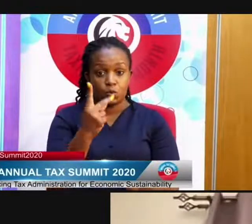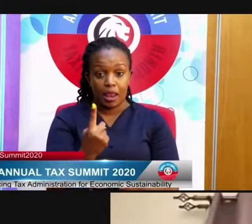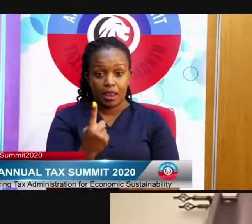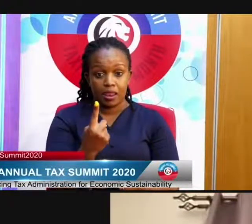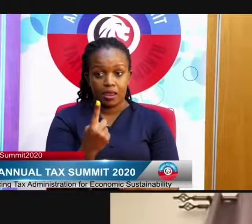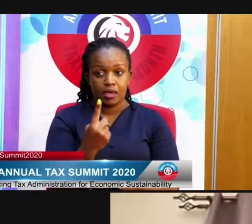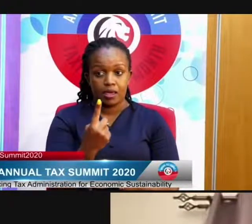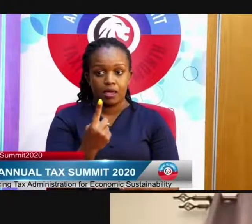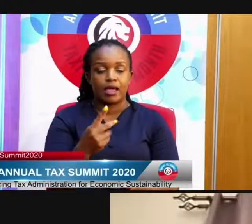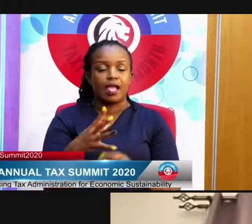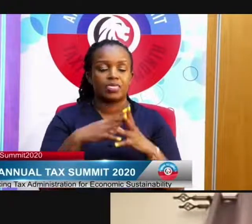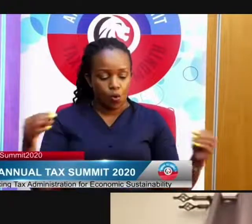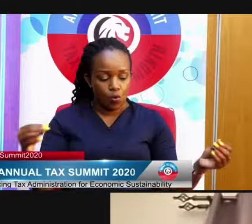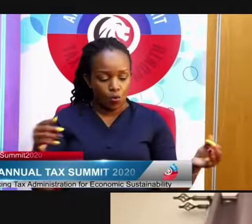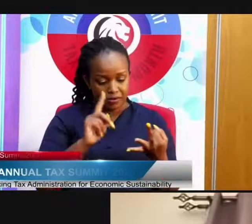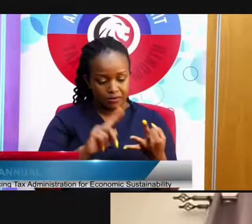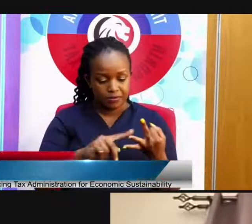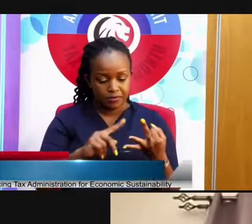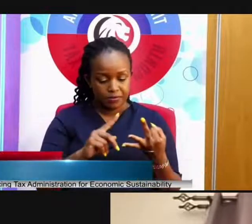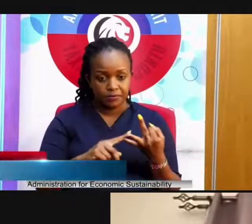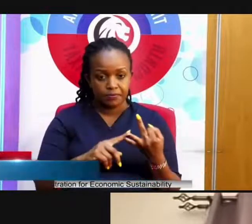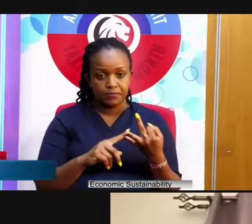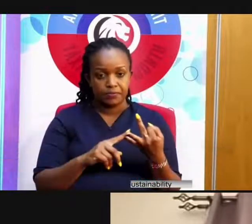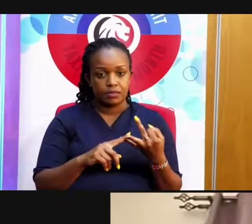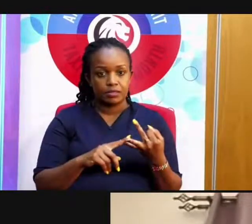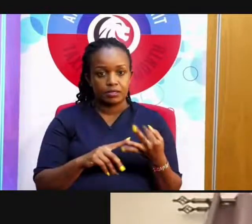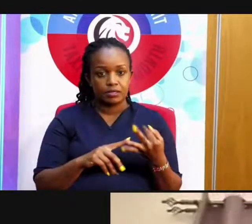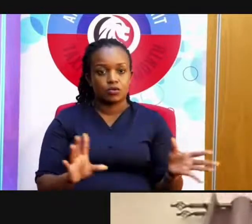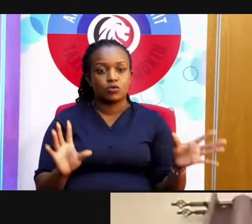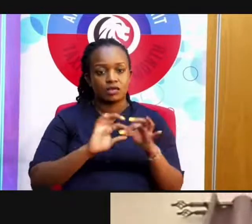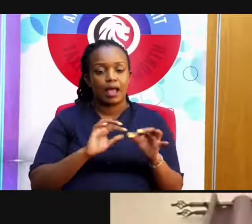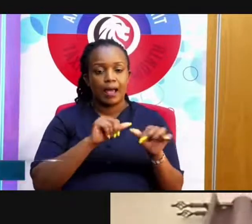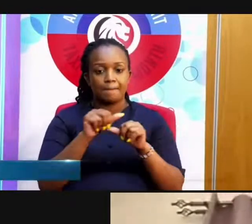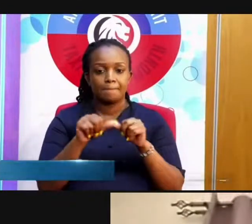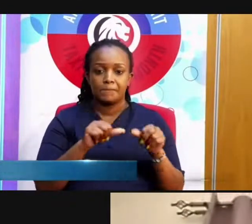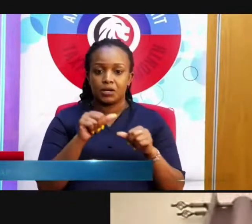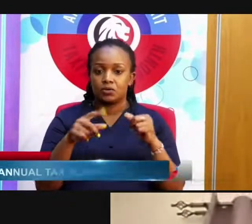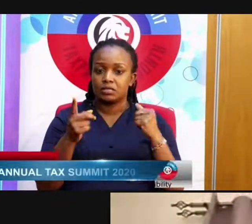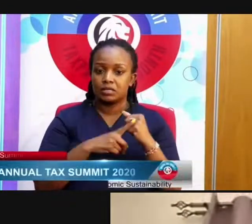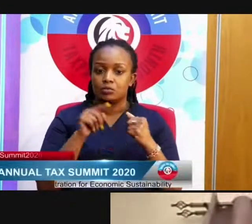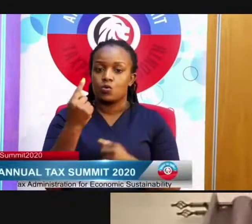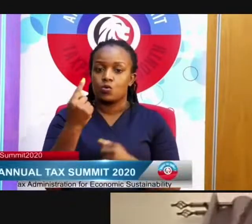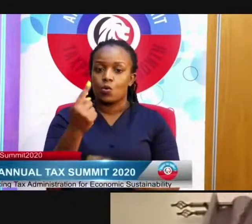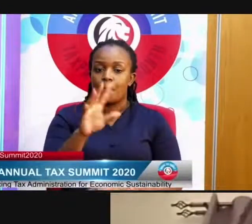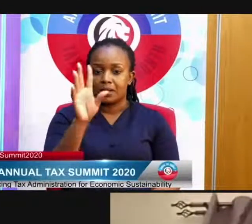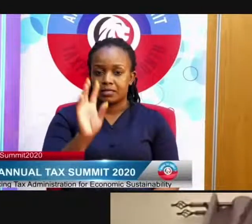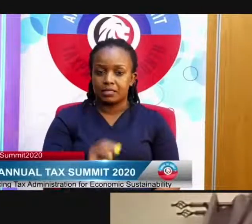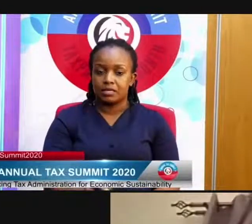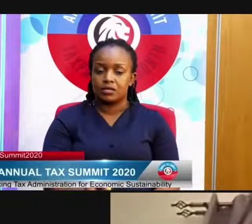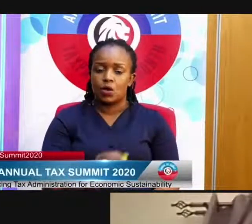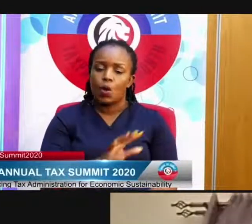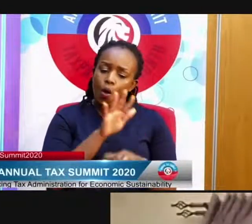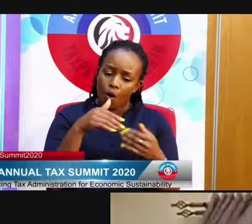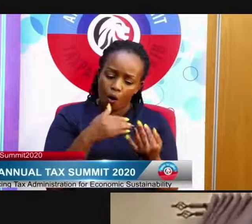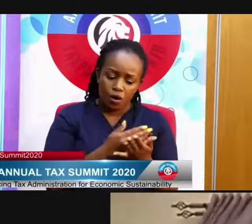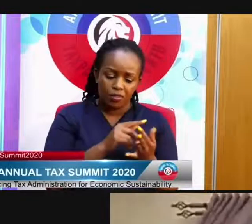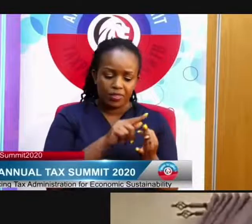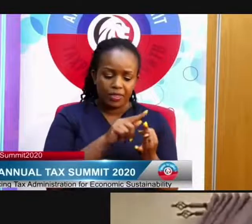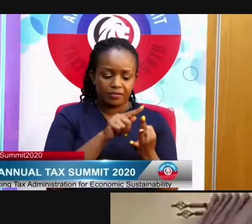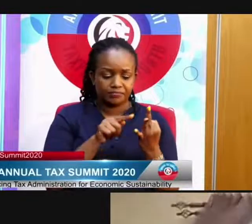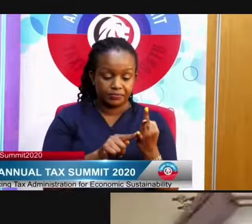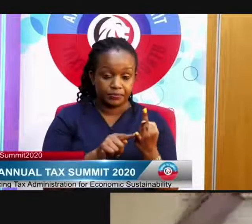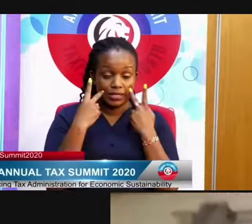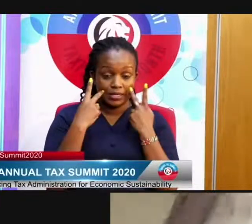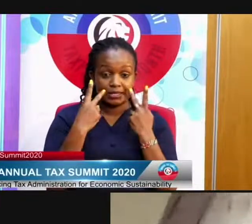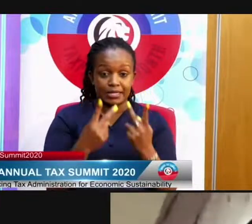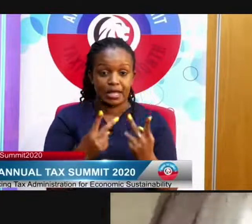have an impact of a contraction of about 16.1%, all of which you can see that will have a